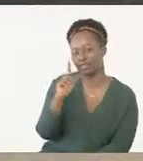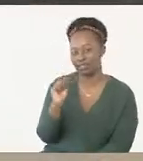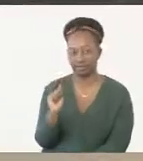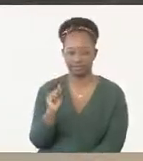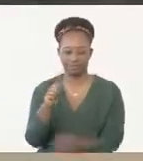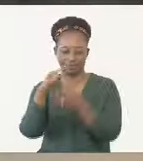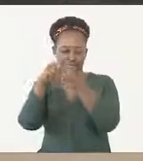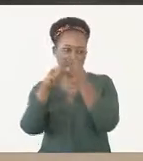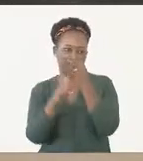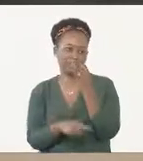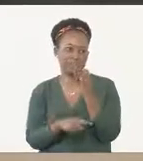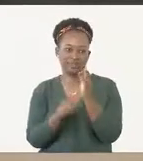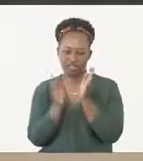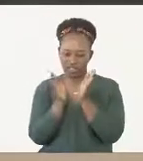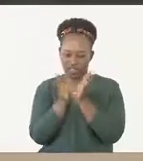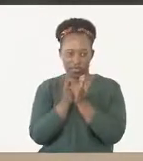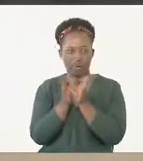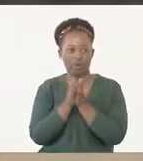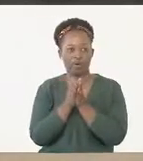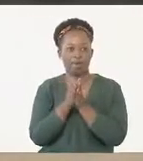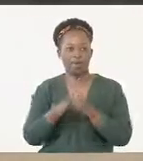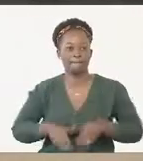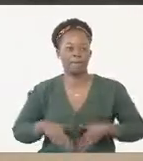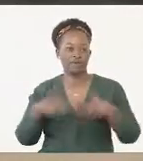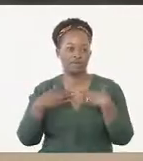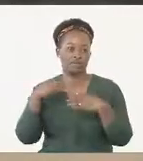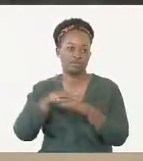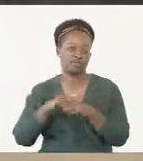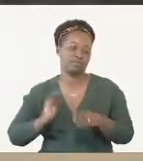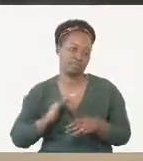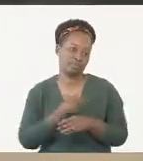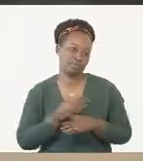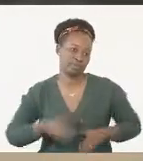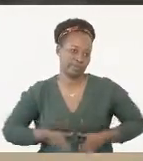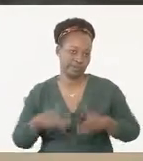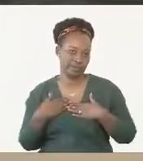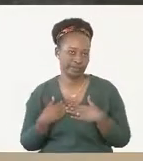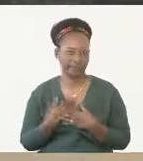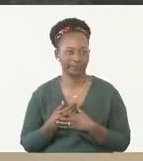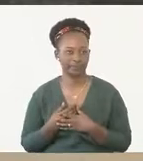three small bones in our body. Malleus can be called hammer.